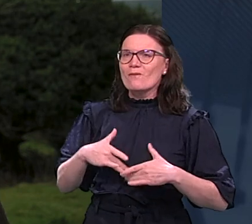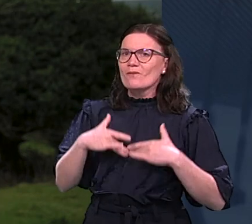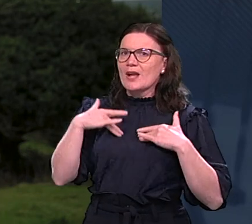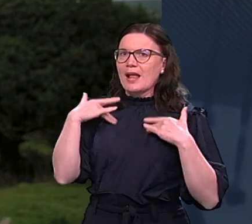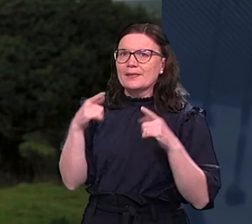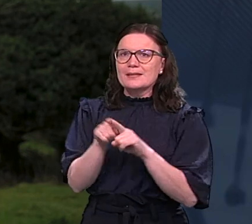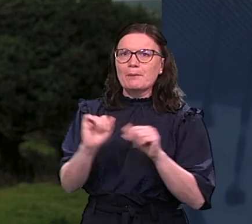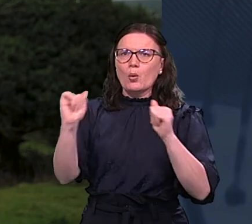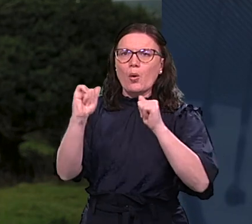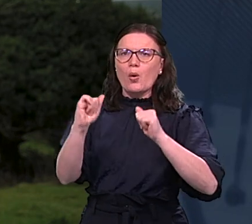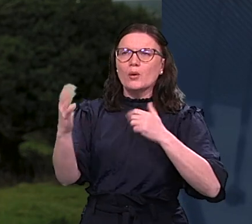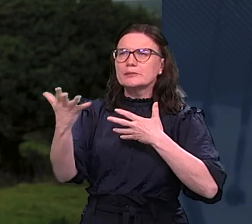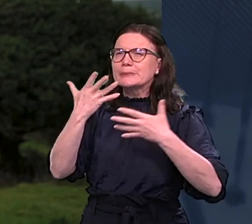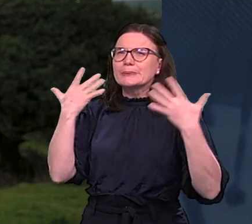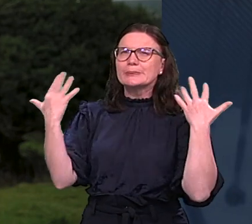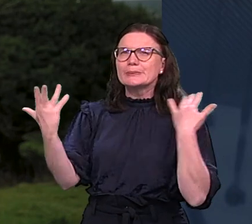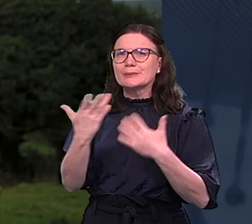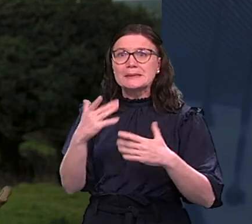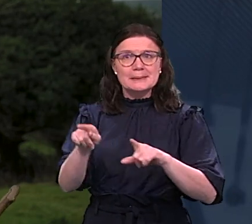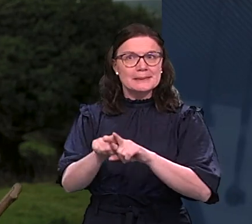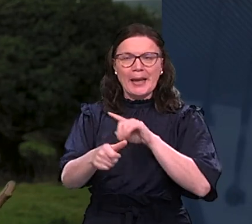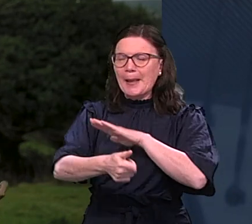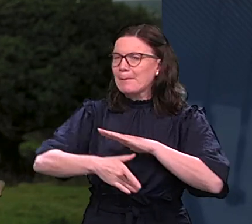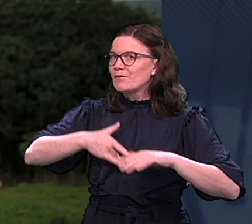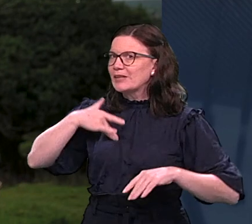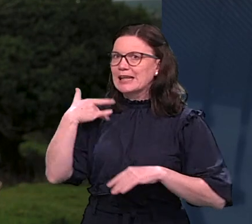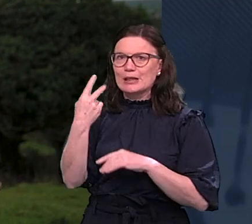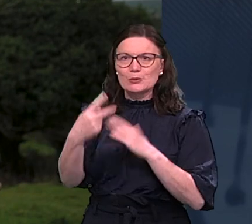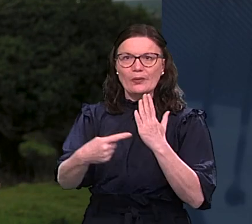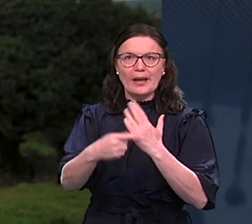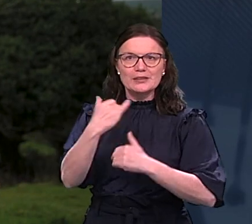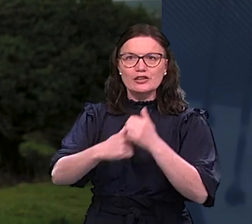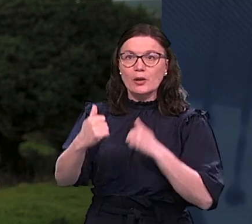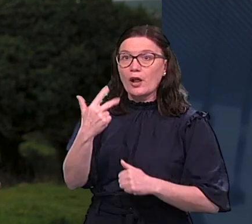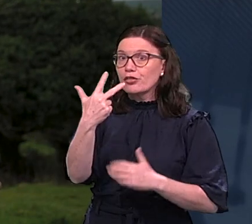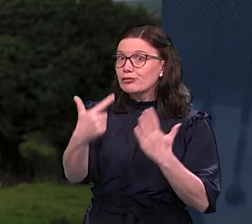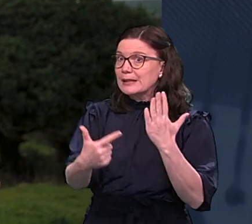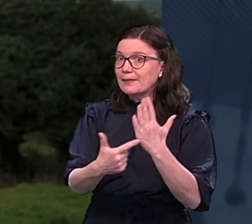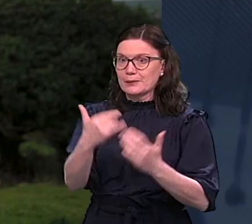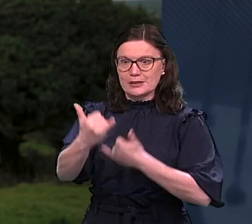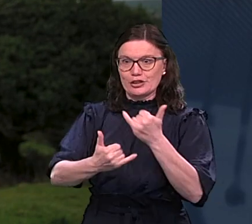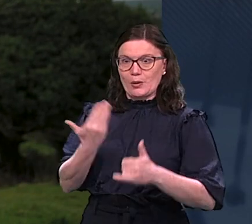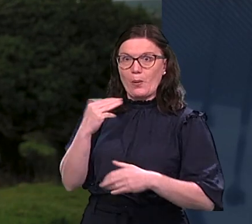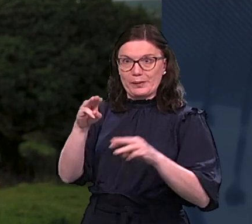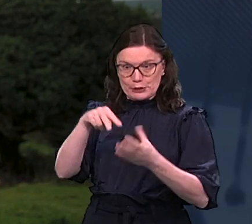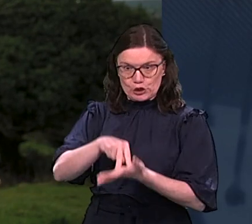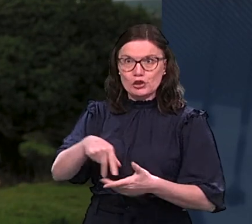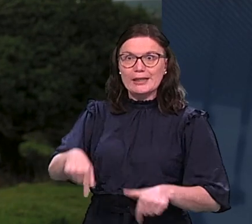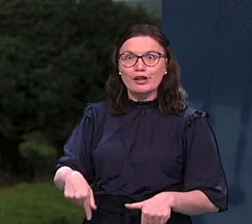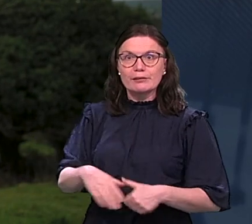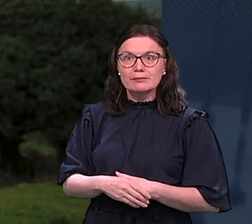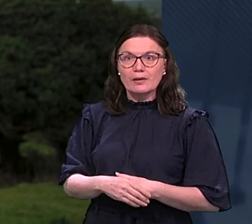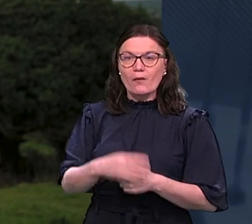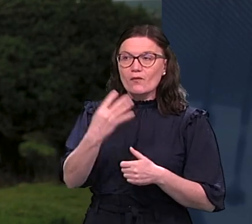same cold air blowing on them 2,000 years ago. 3,000 years ago, people stood here. And 4,000.